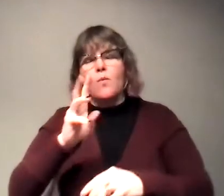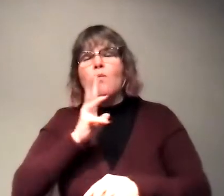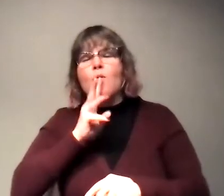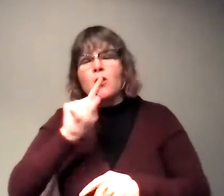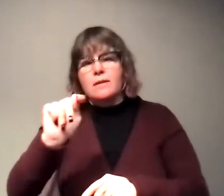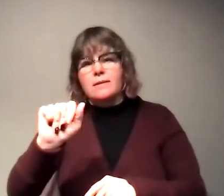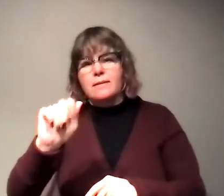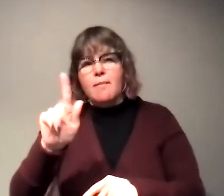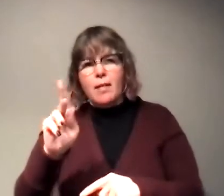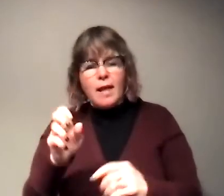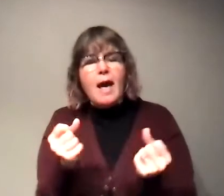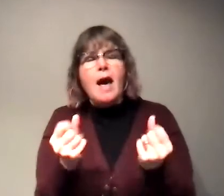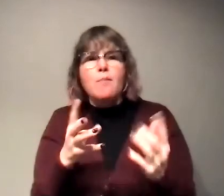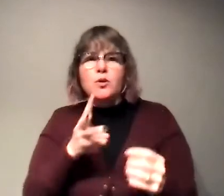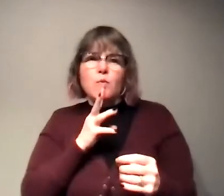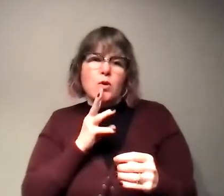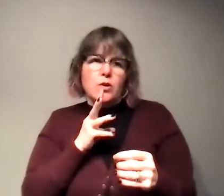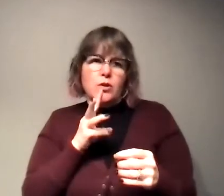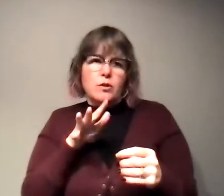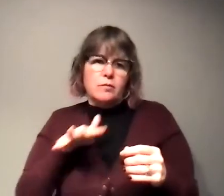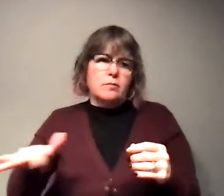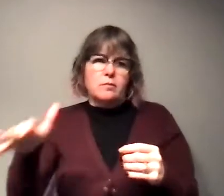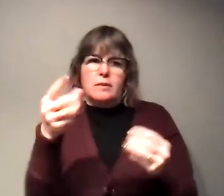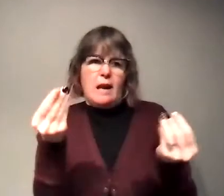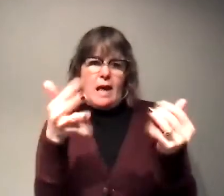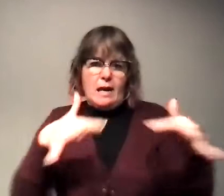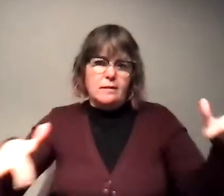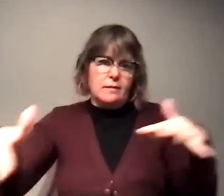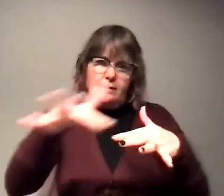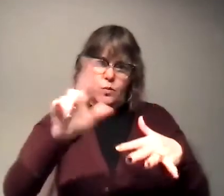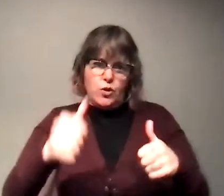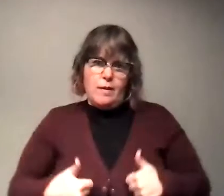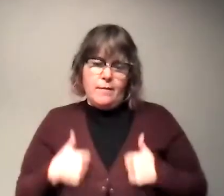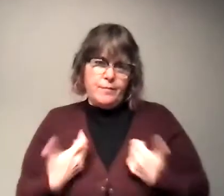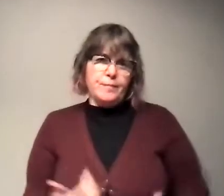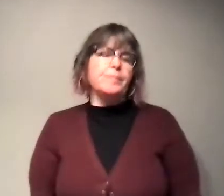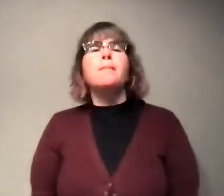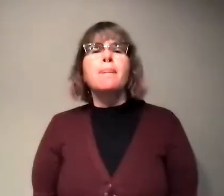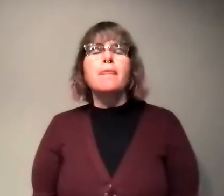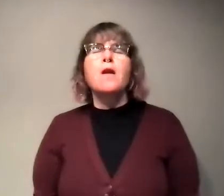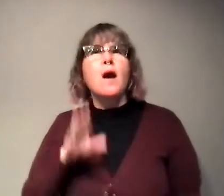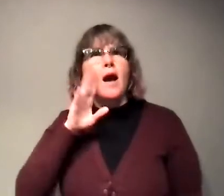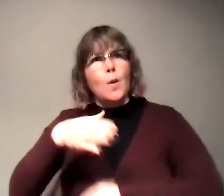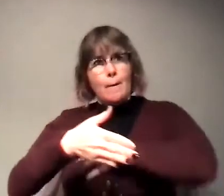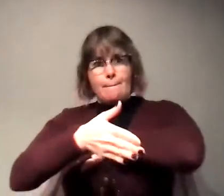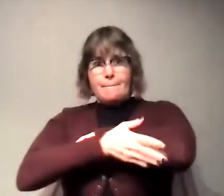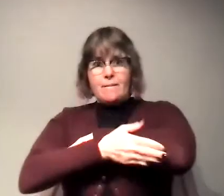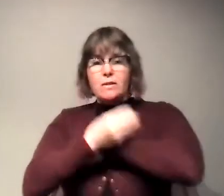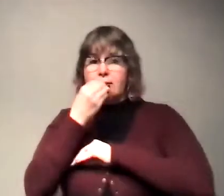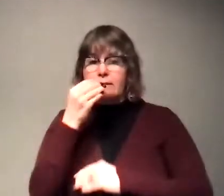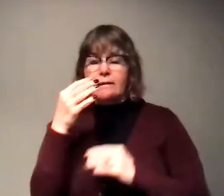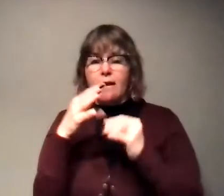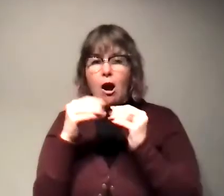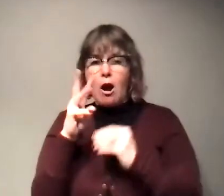like the amount of water in the land that you're living on. And so I know that beavers eat cottonwoods. So